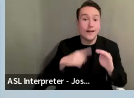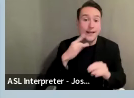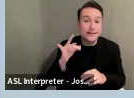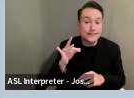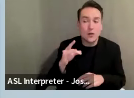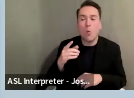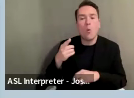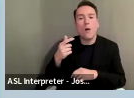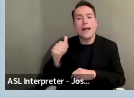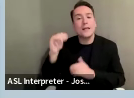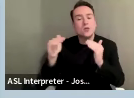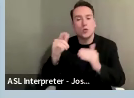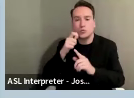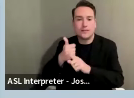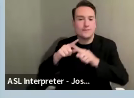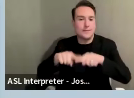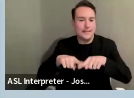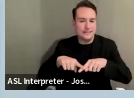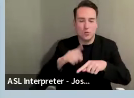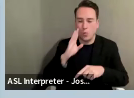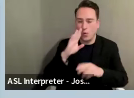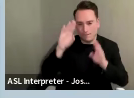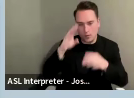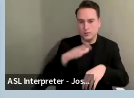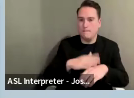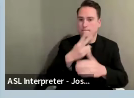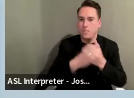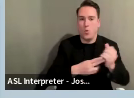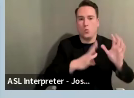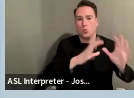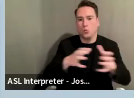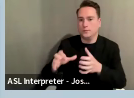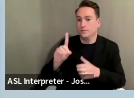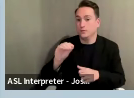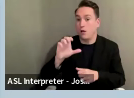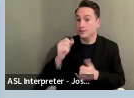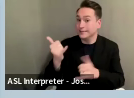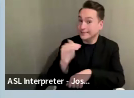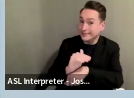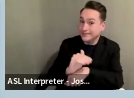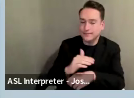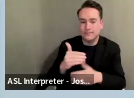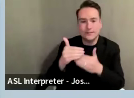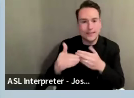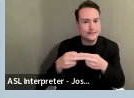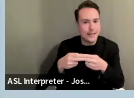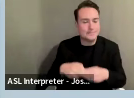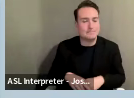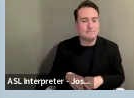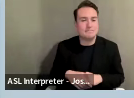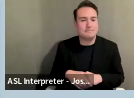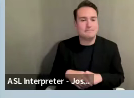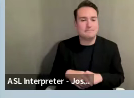touch upon both of these important groups of documents this evening. Next slide, please. So once